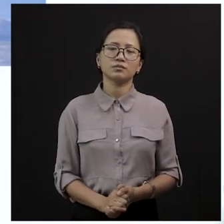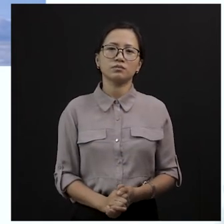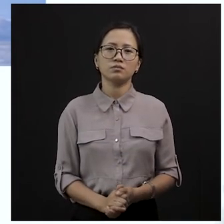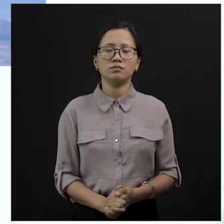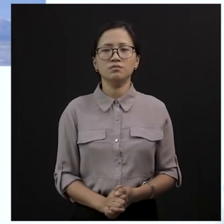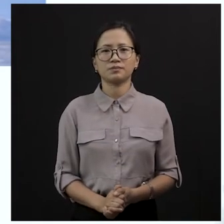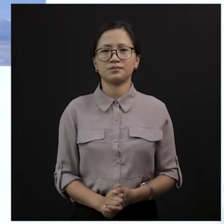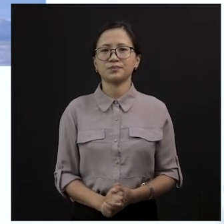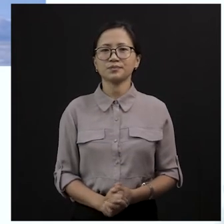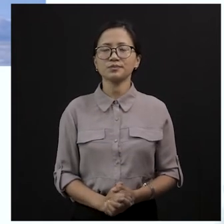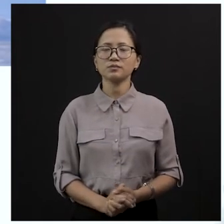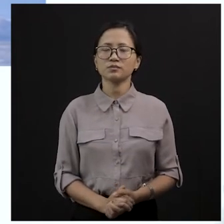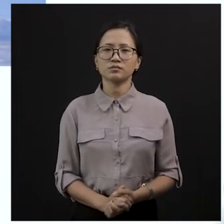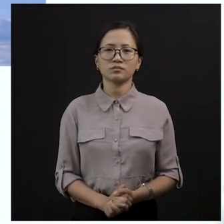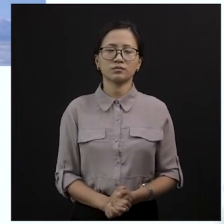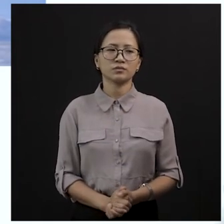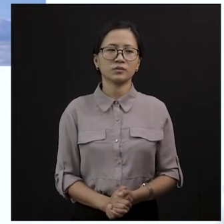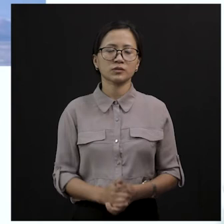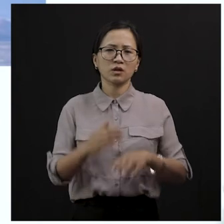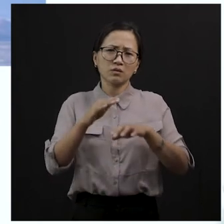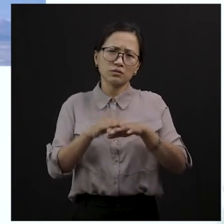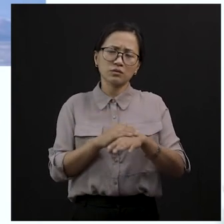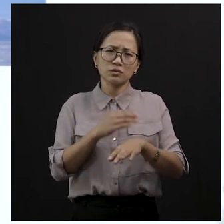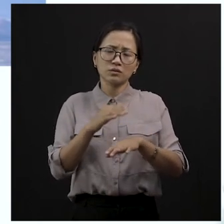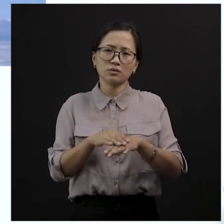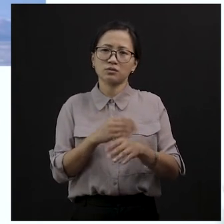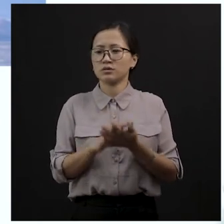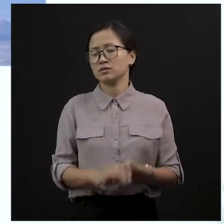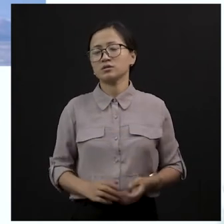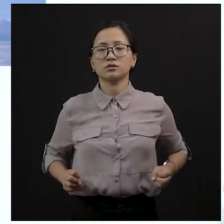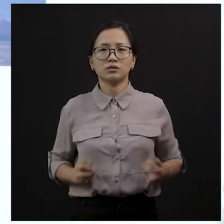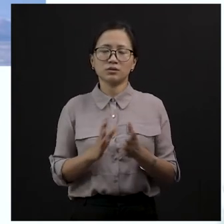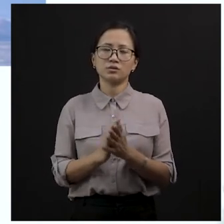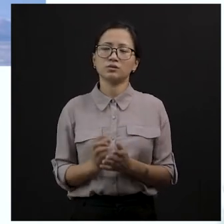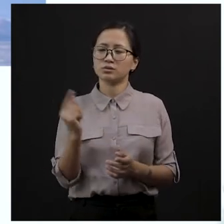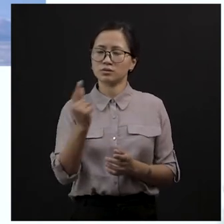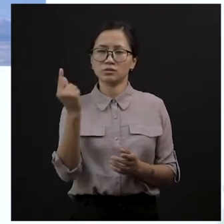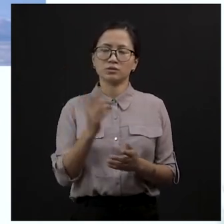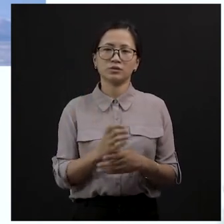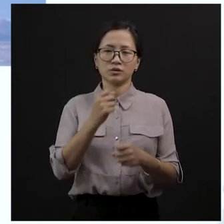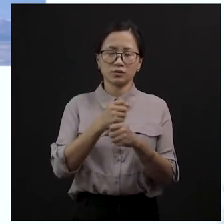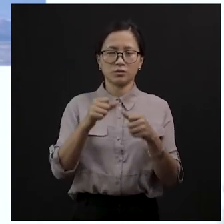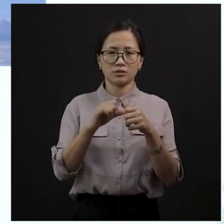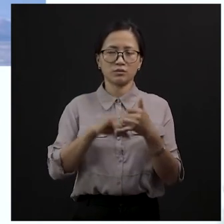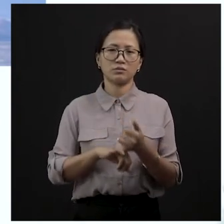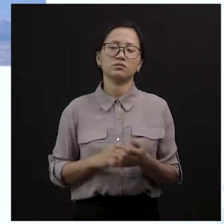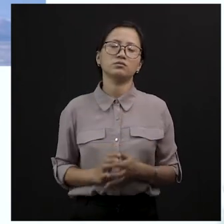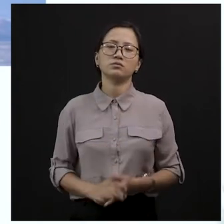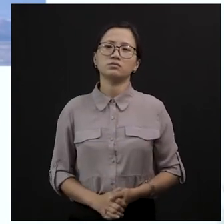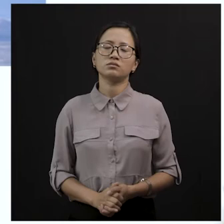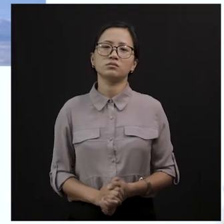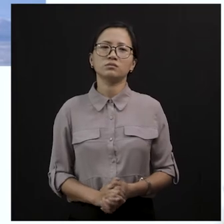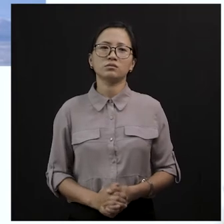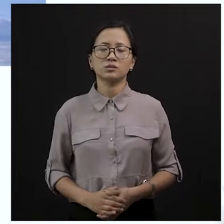Earlier they were using hot air, but slowly they started using gas, okay? in order to fill the balloon so that it